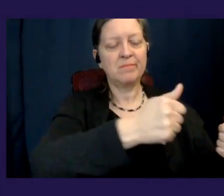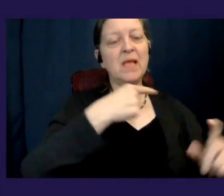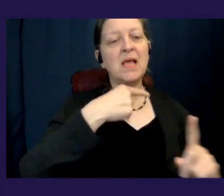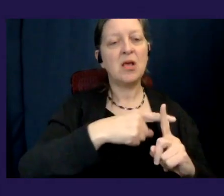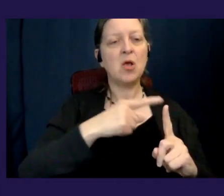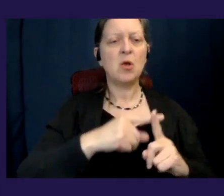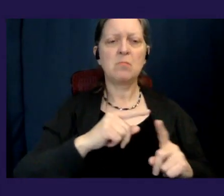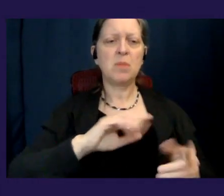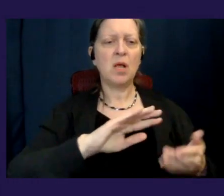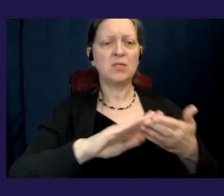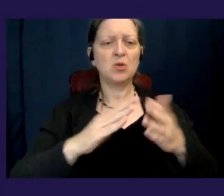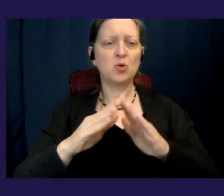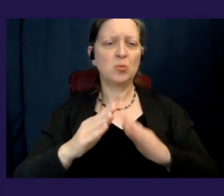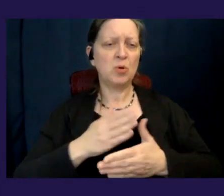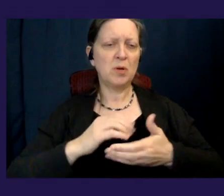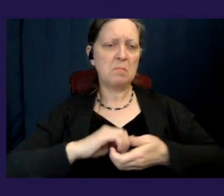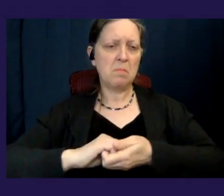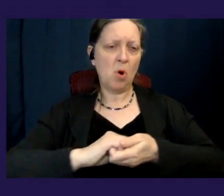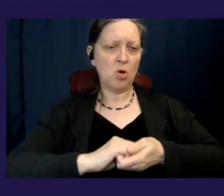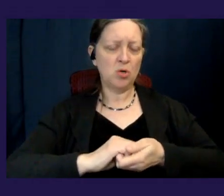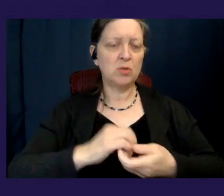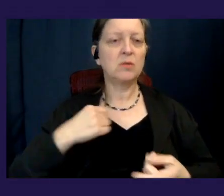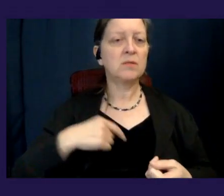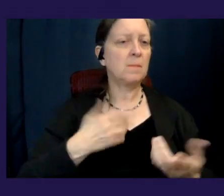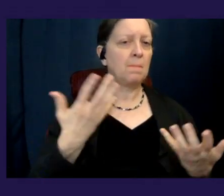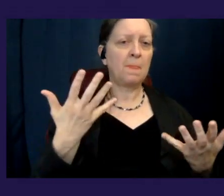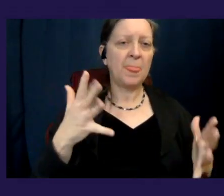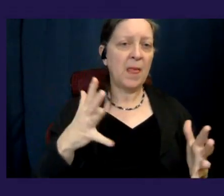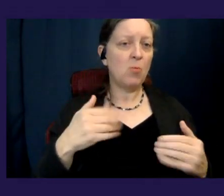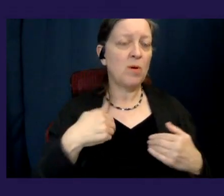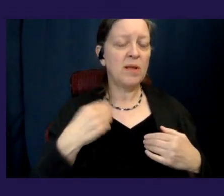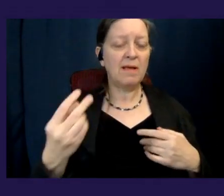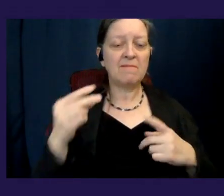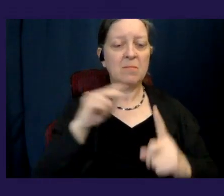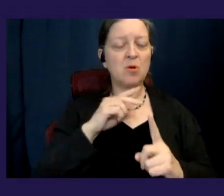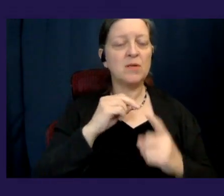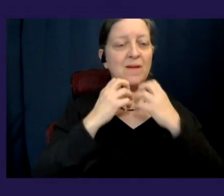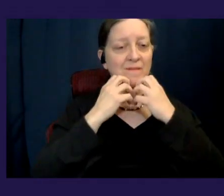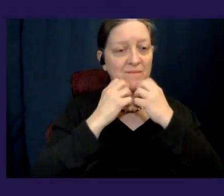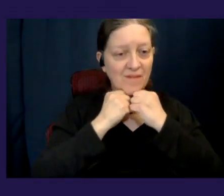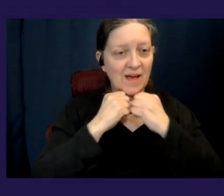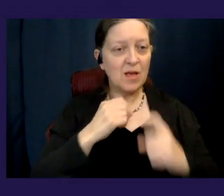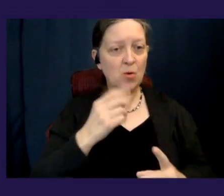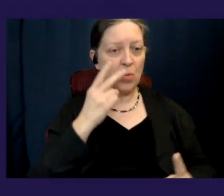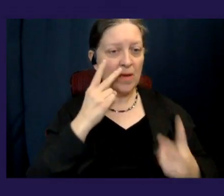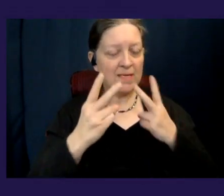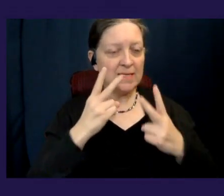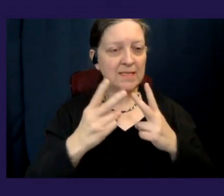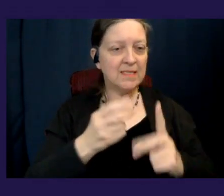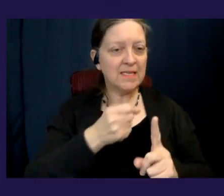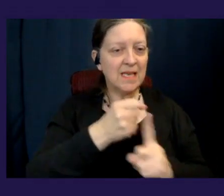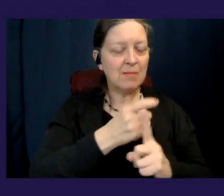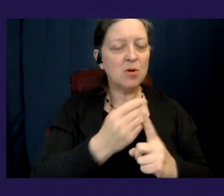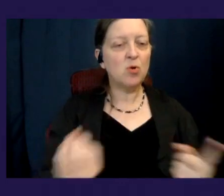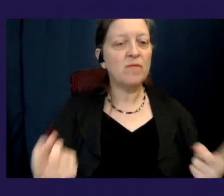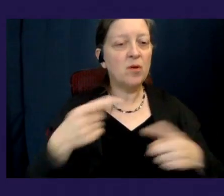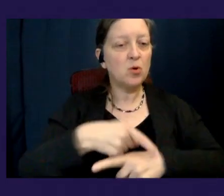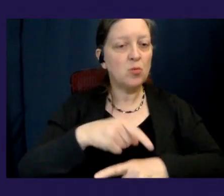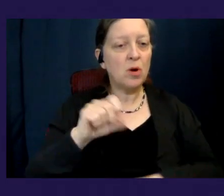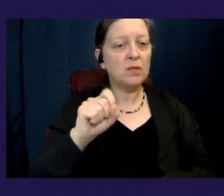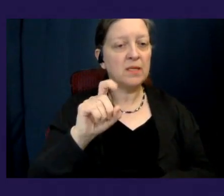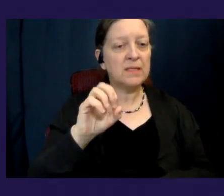partners. So we already come from this perspective of valuing and seeing the impact of cross-sector collaboration and the necessity of